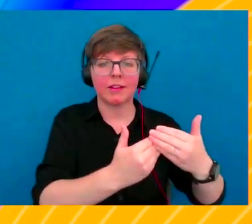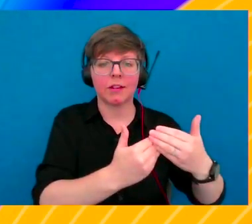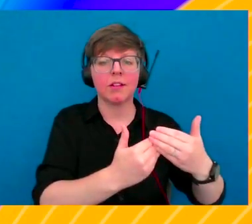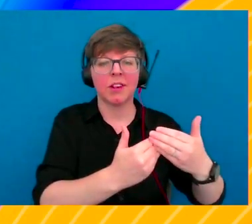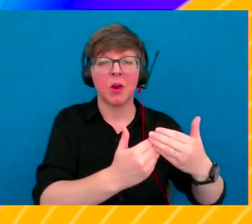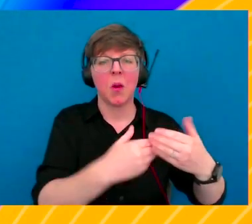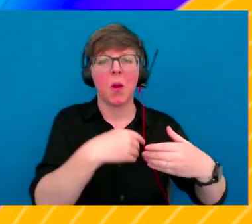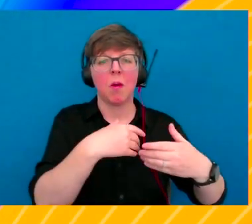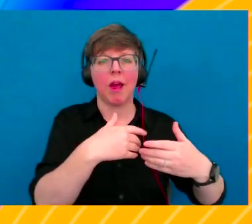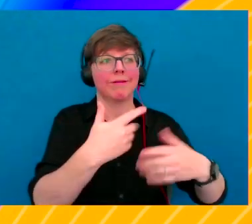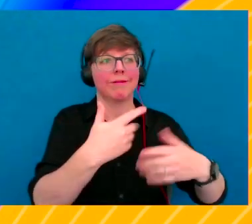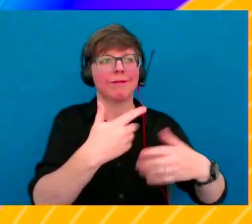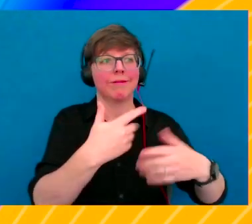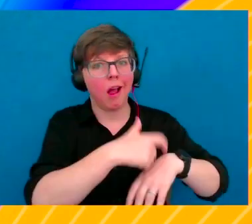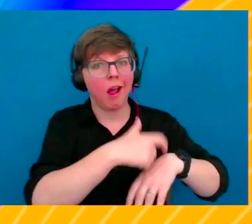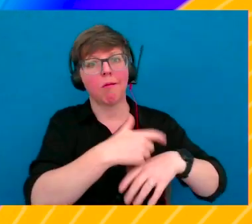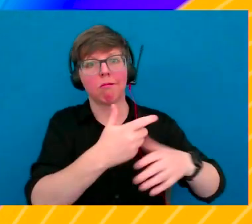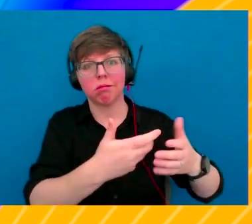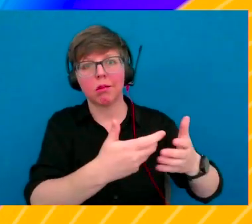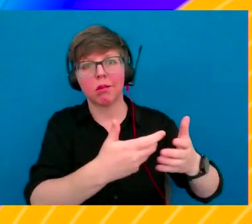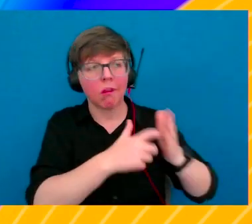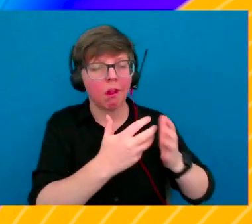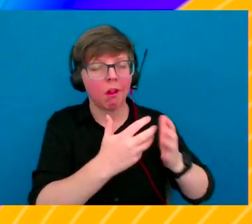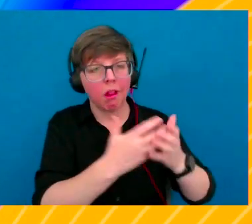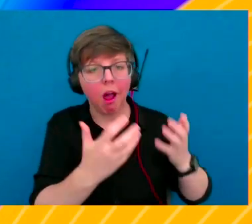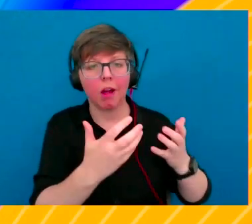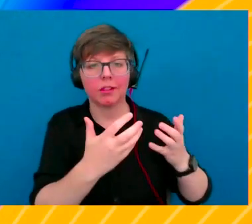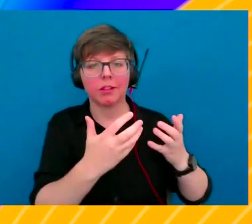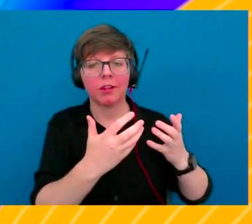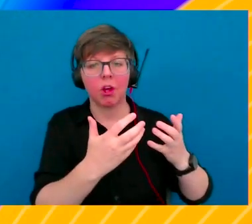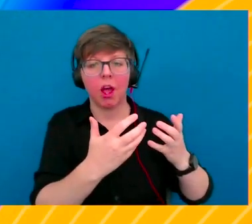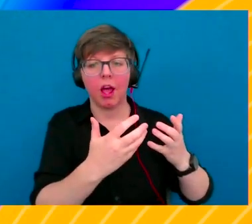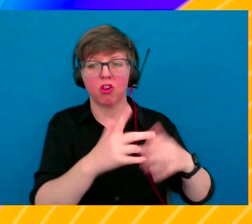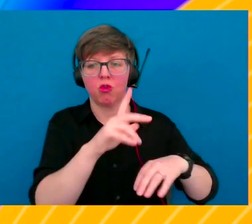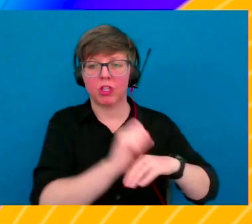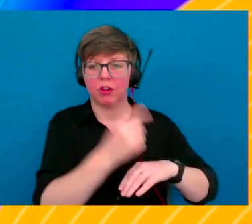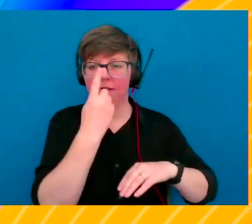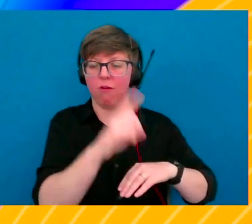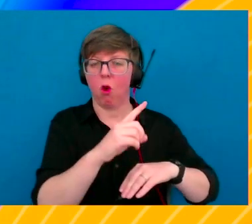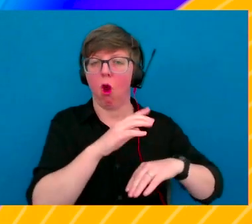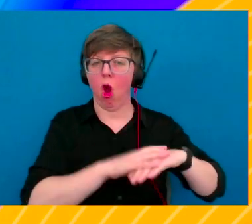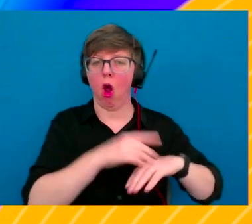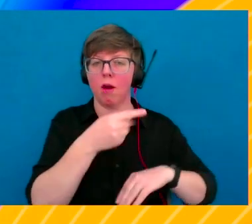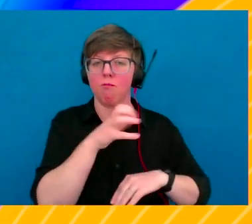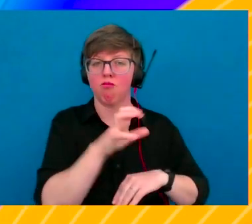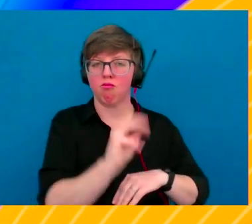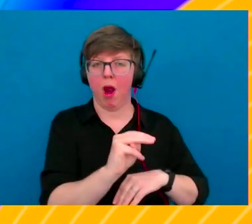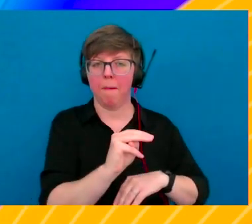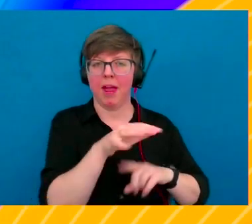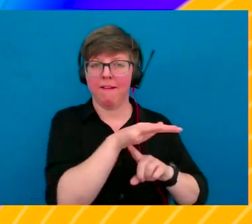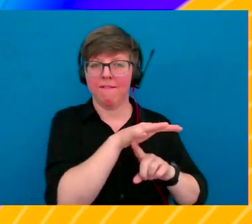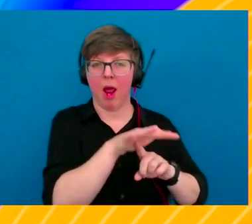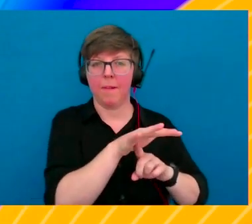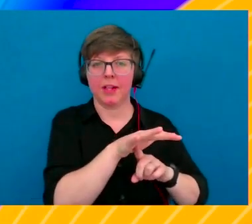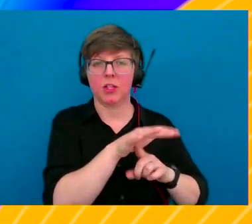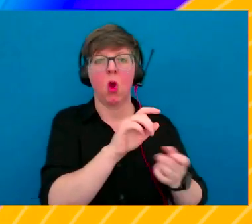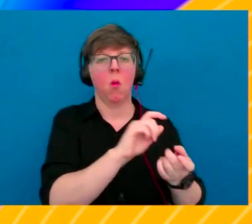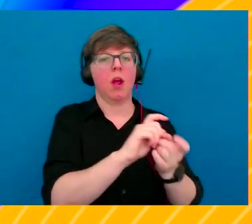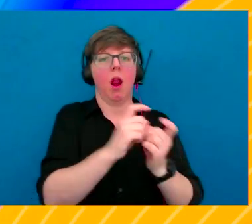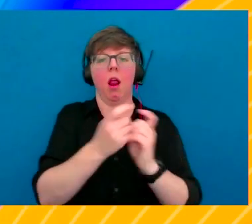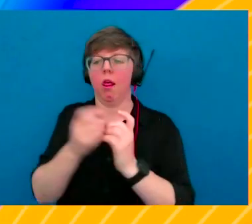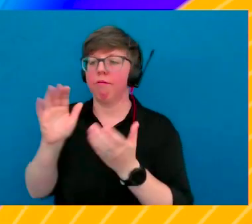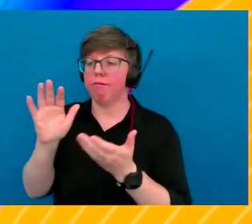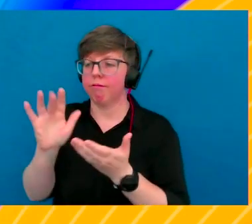and time consuming in traditional and on prem environments. And we're able to support petabyte scale data